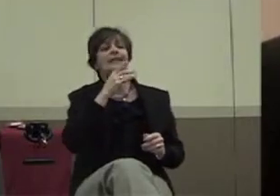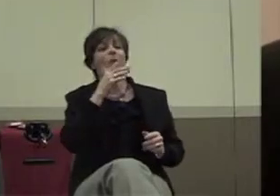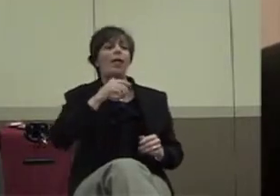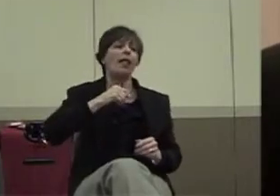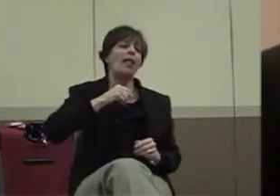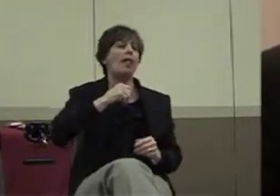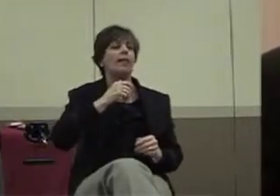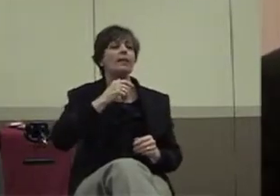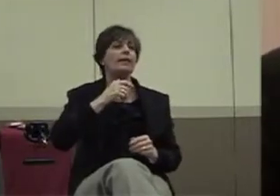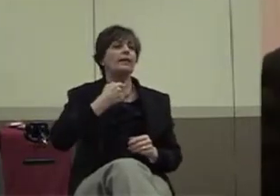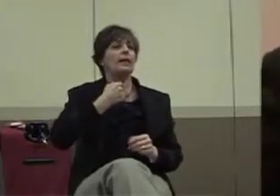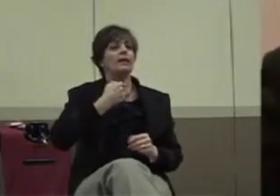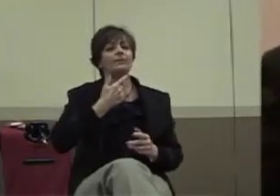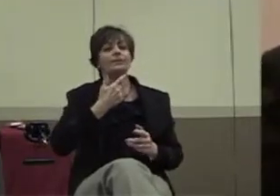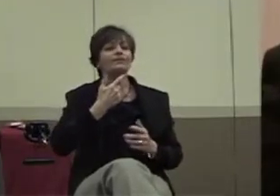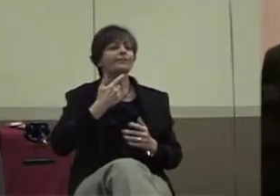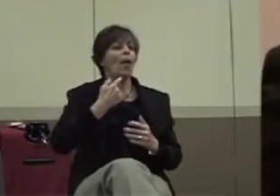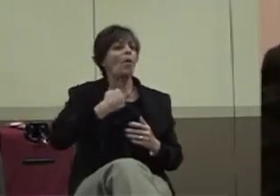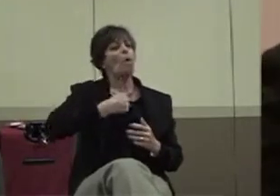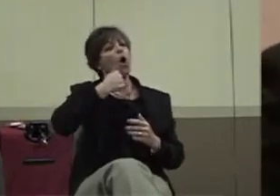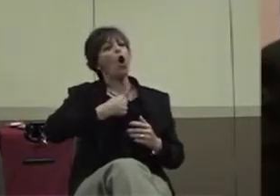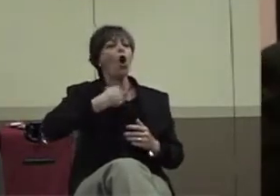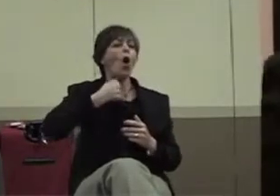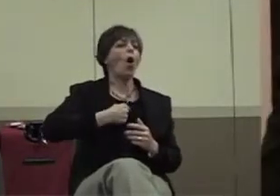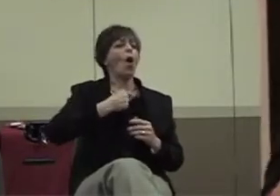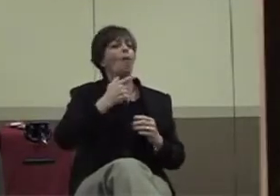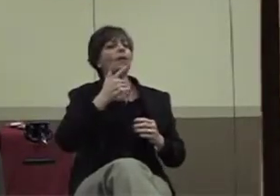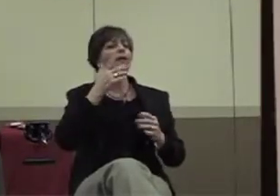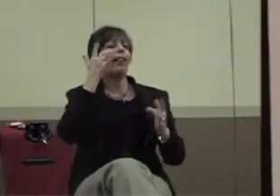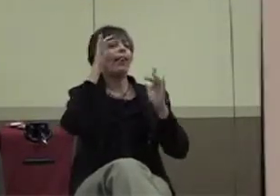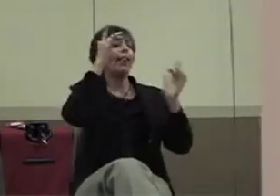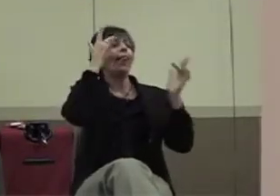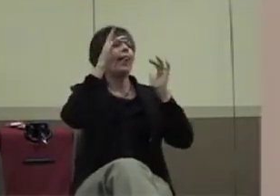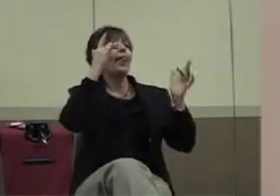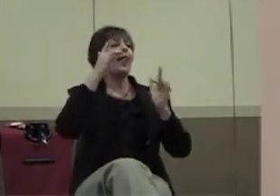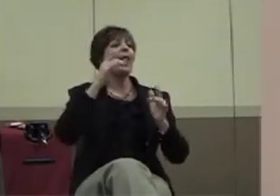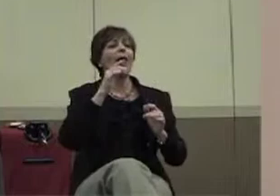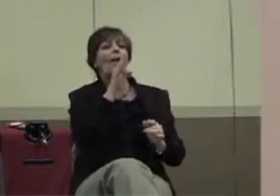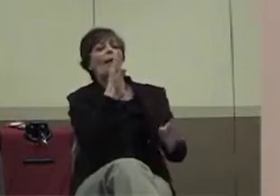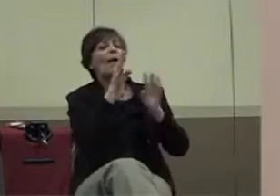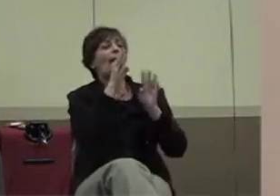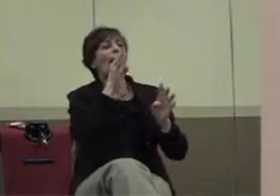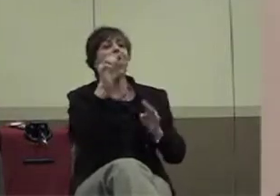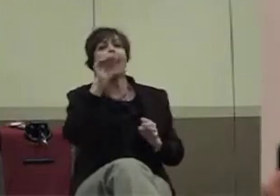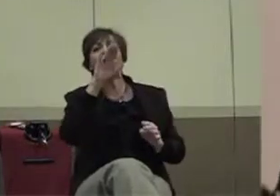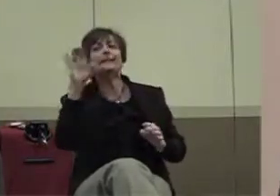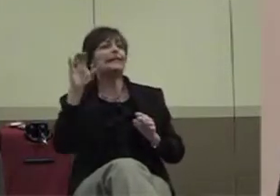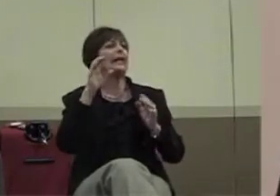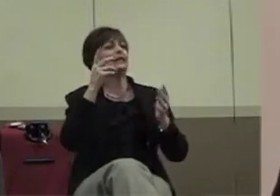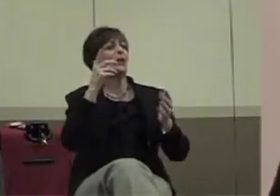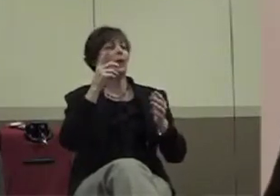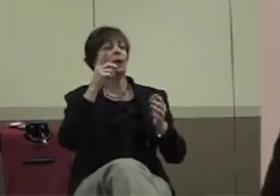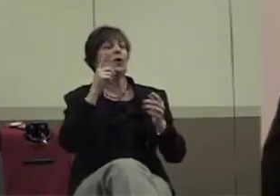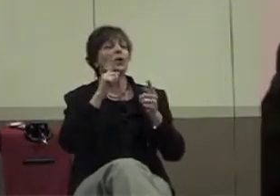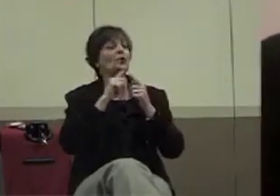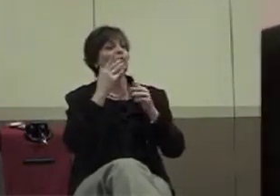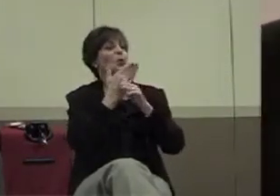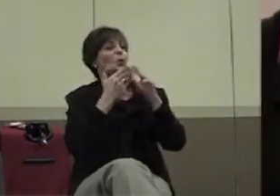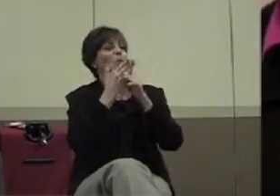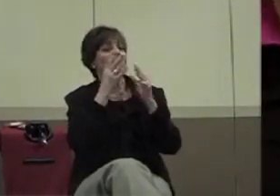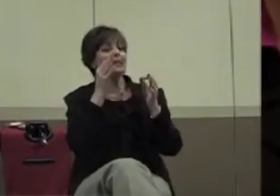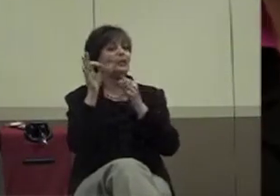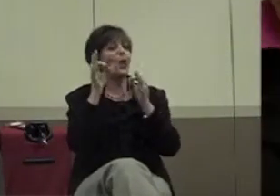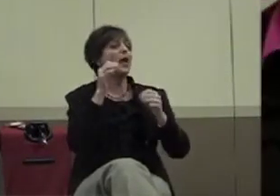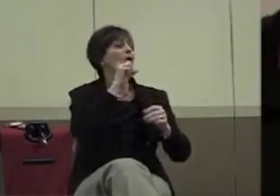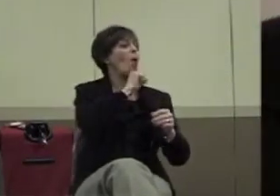the alphabet or something to get everybody off track, whatever kids do. Or the older kids stand up and tell you what you can do, and